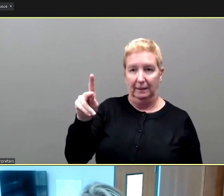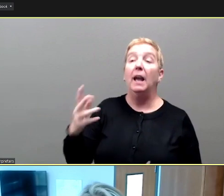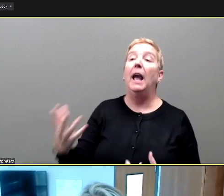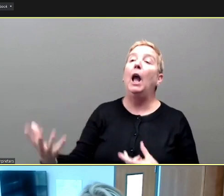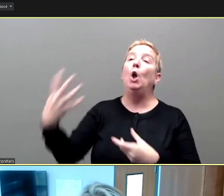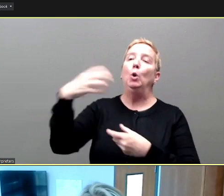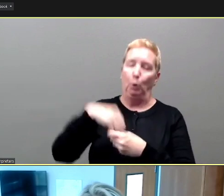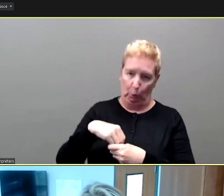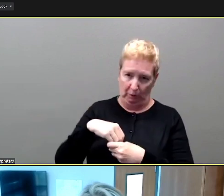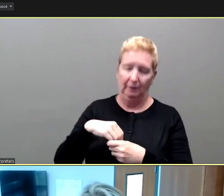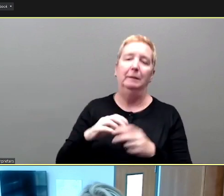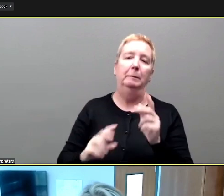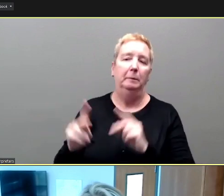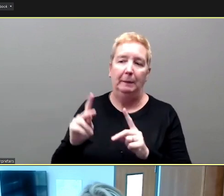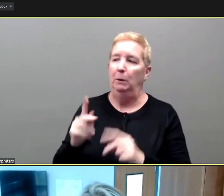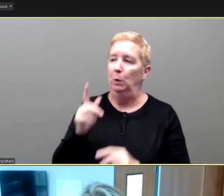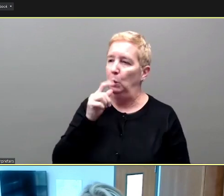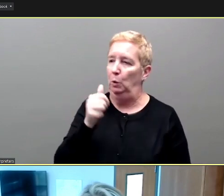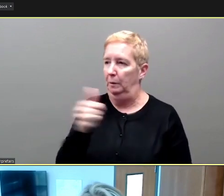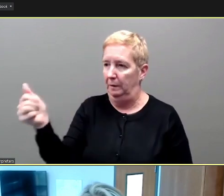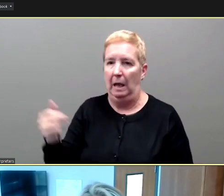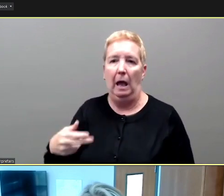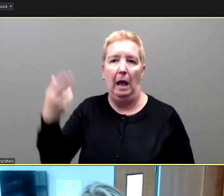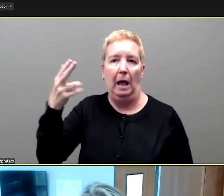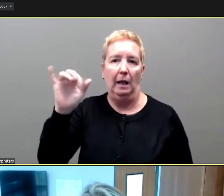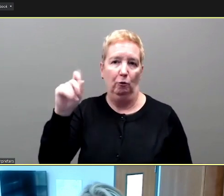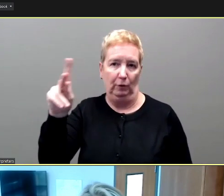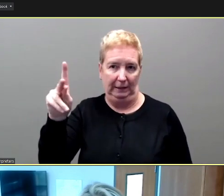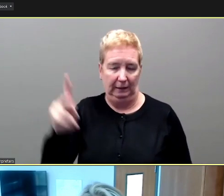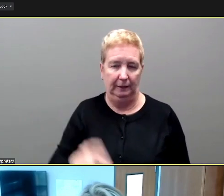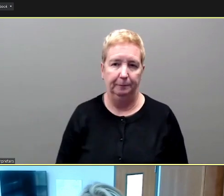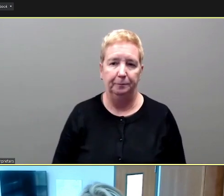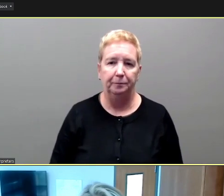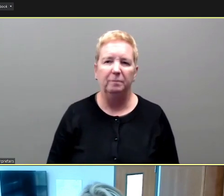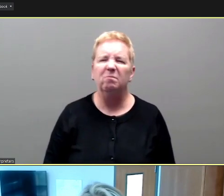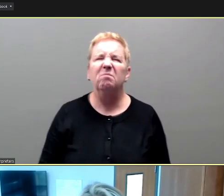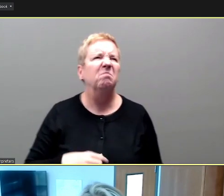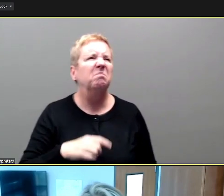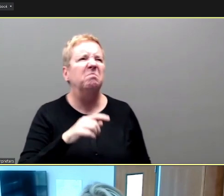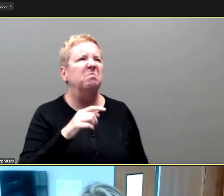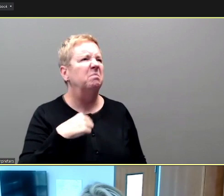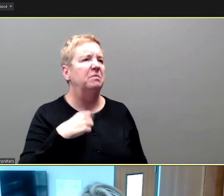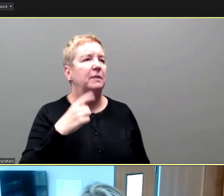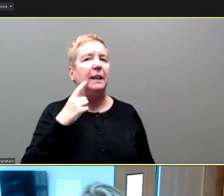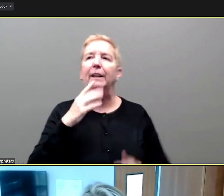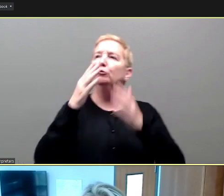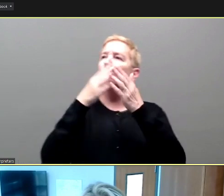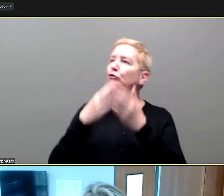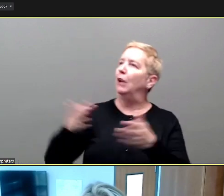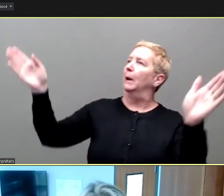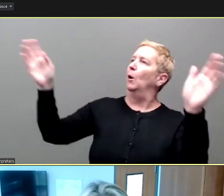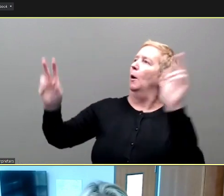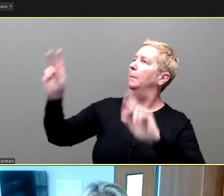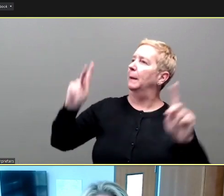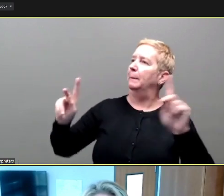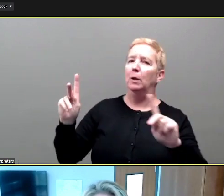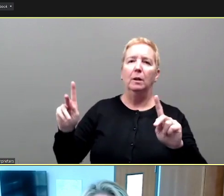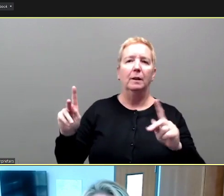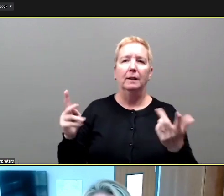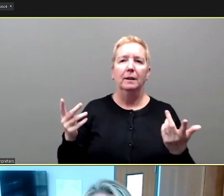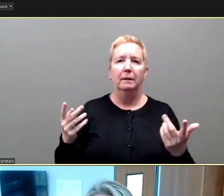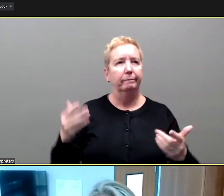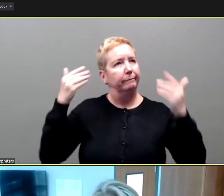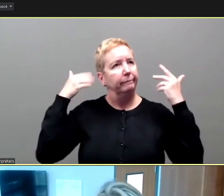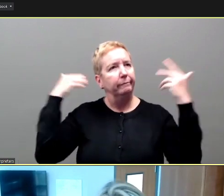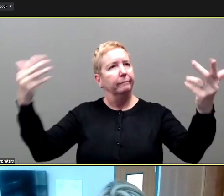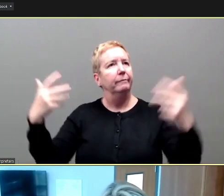also Includes. people who are high risk. And I don't think there's any general need in the population for people who aren't at high